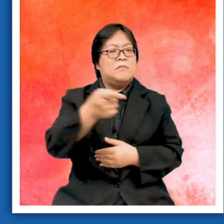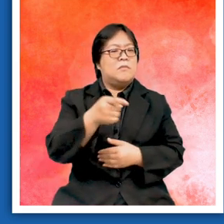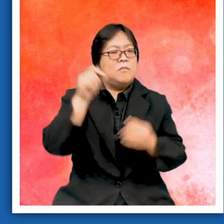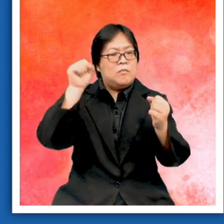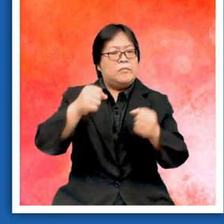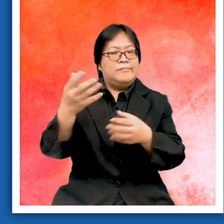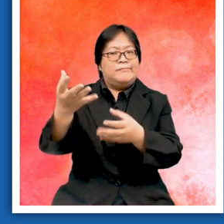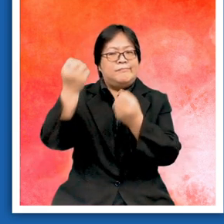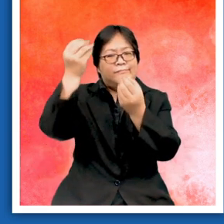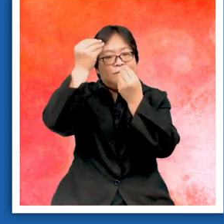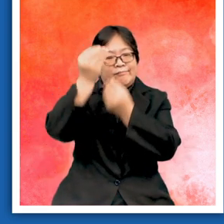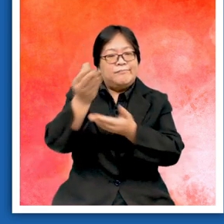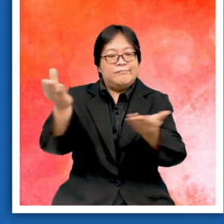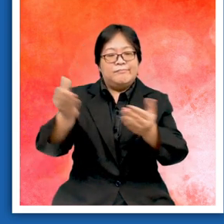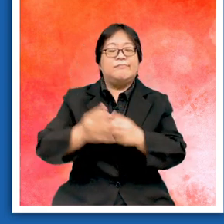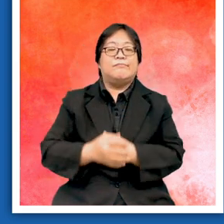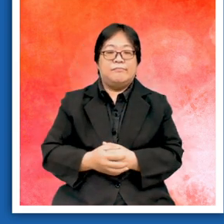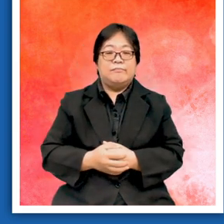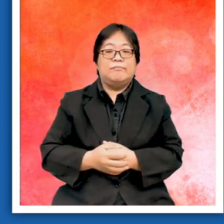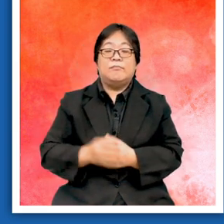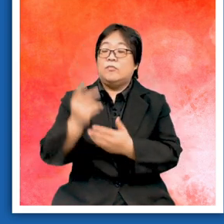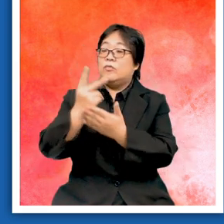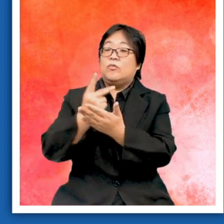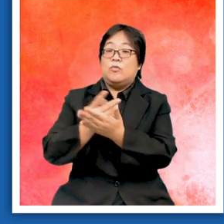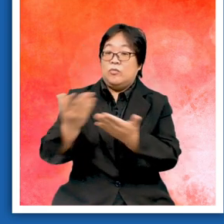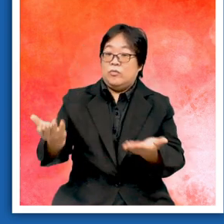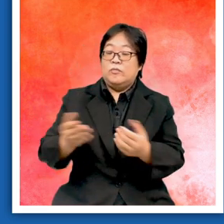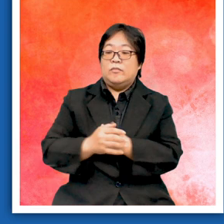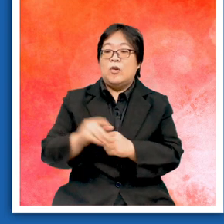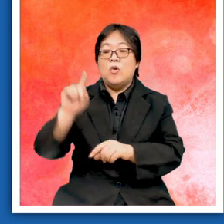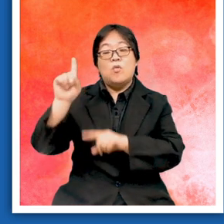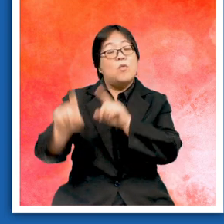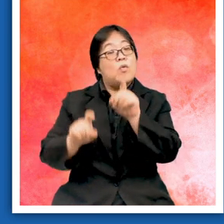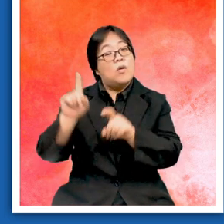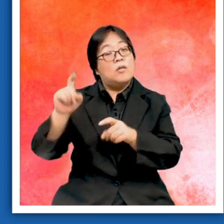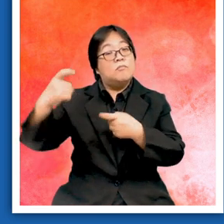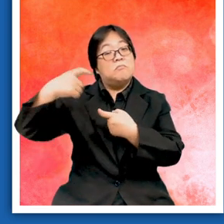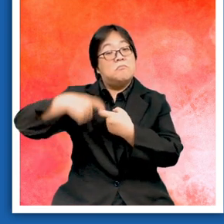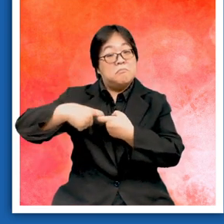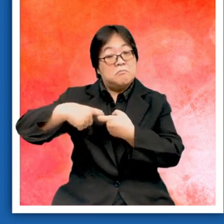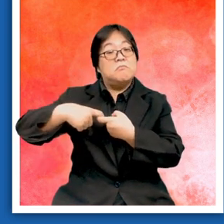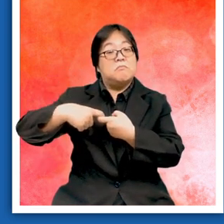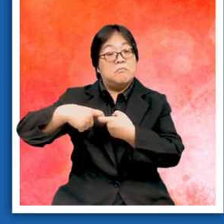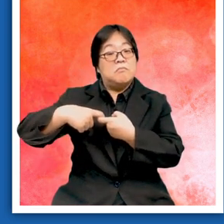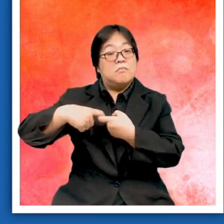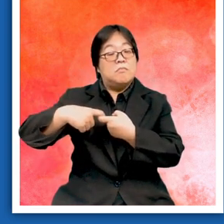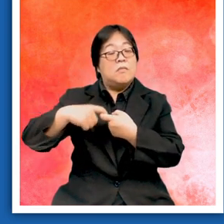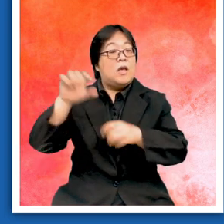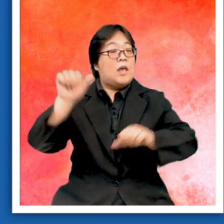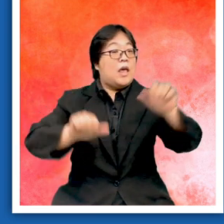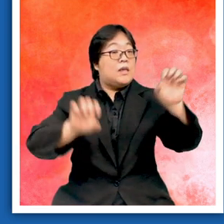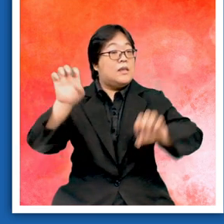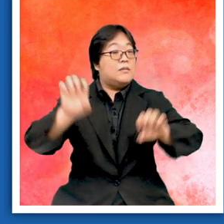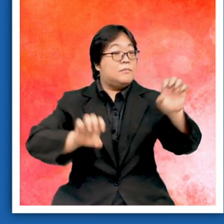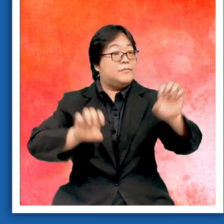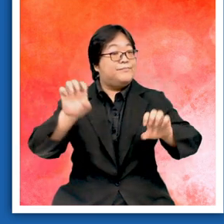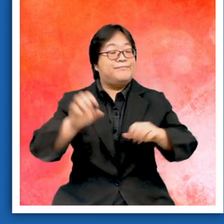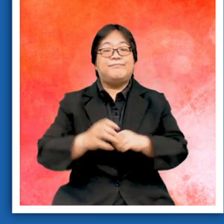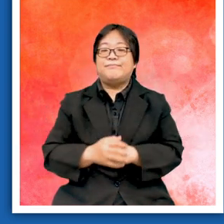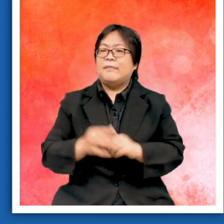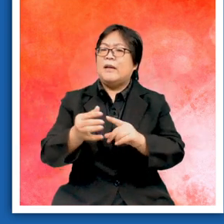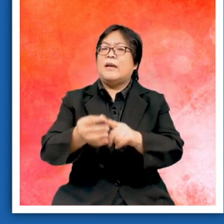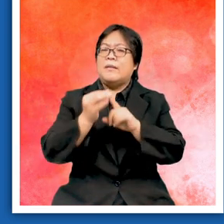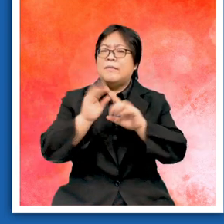this course page is the questions related to the assessment,